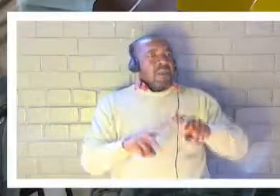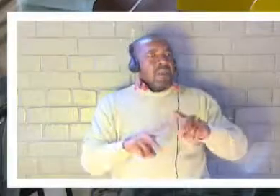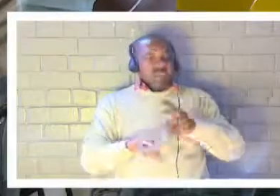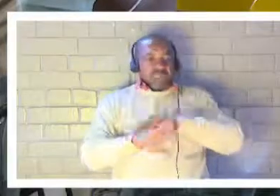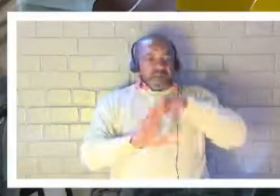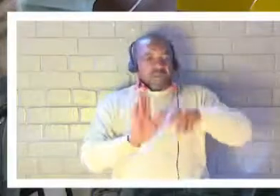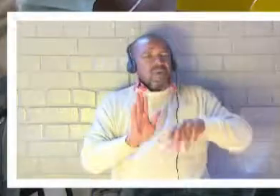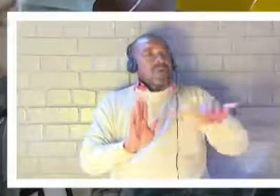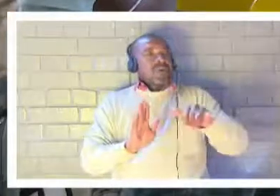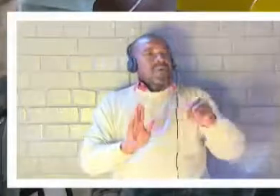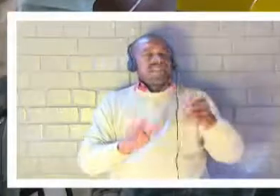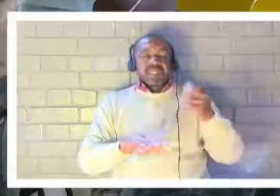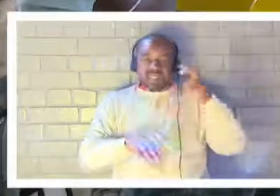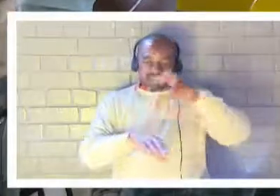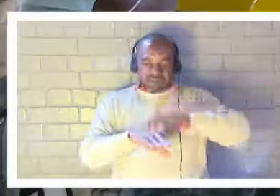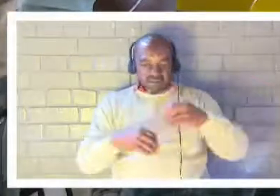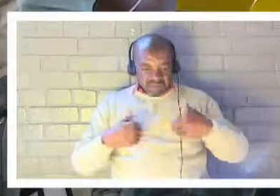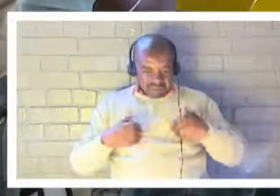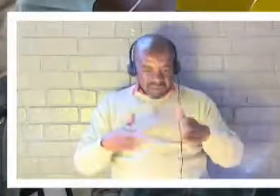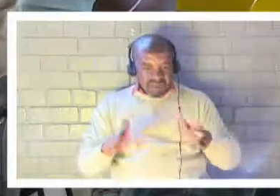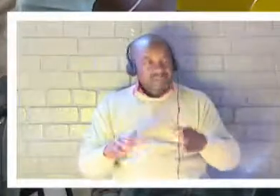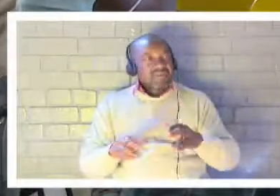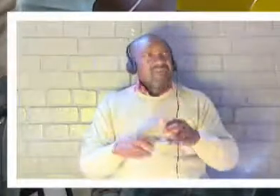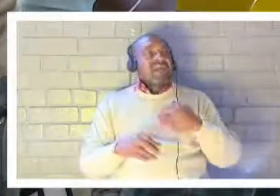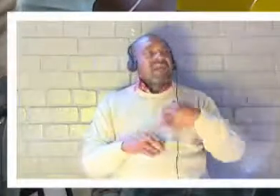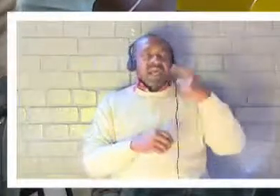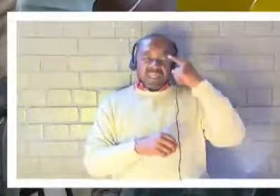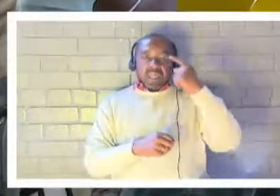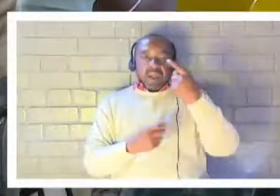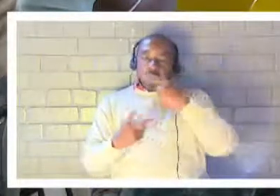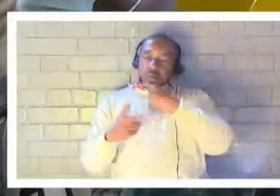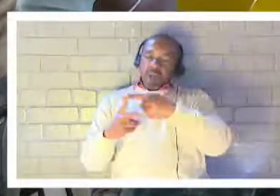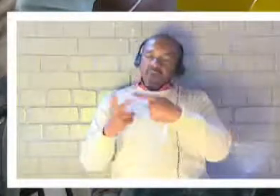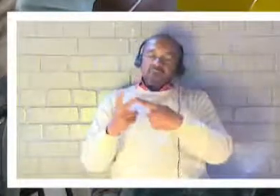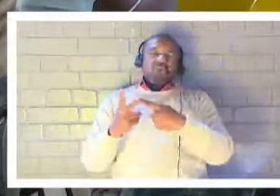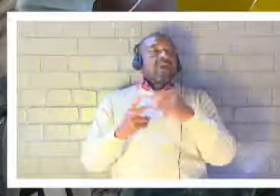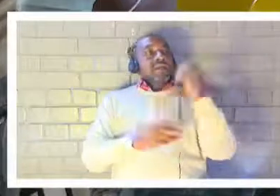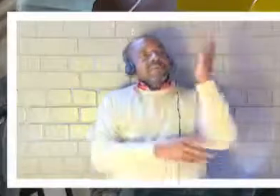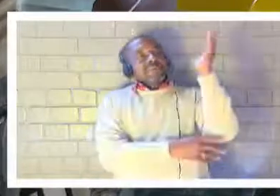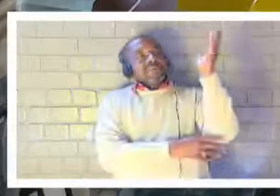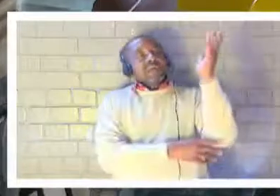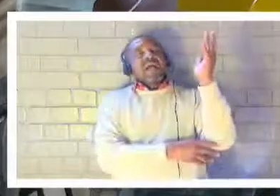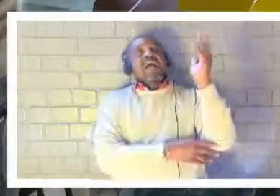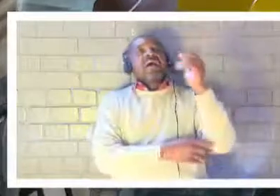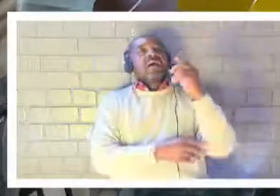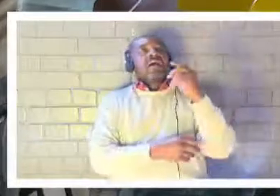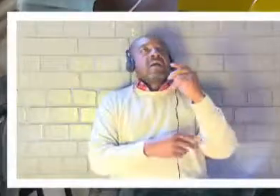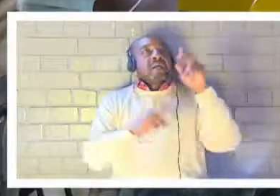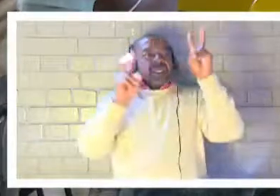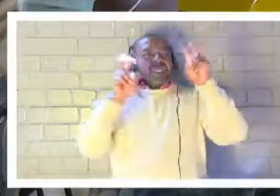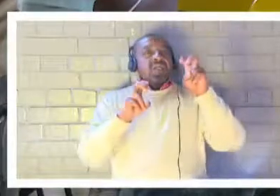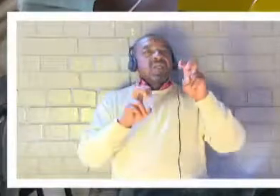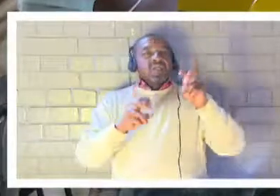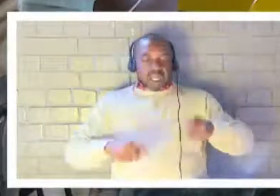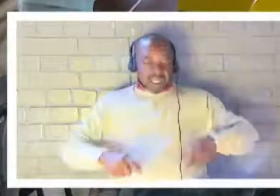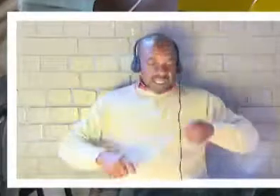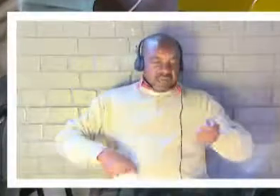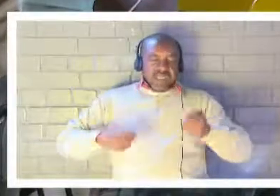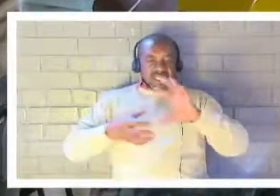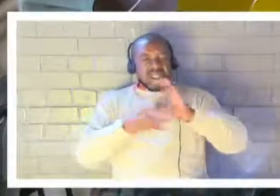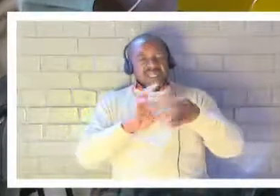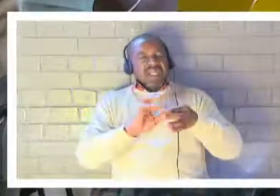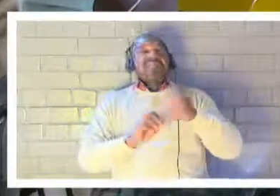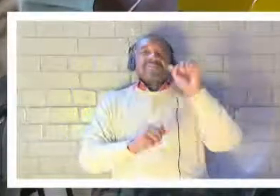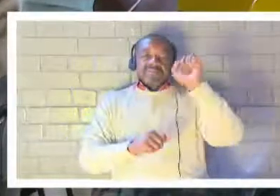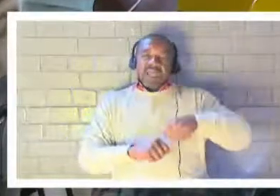you are engaging in. And I think one or two other speakers just mentioned the issue of the supply chains. Of course, at